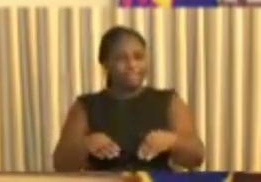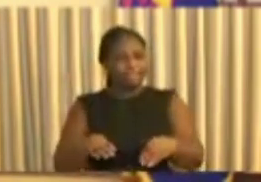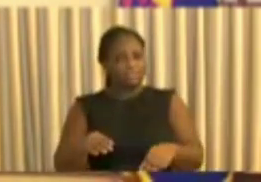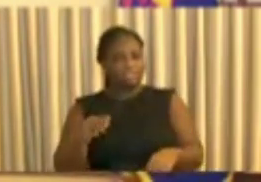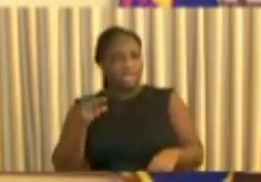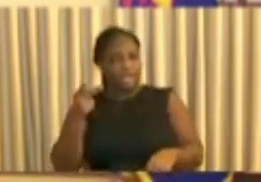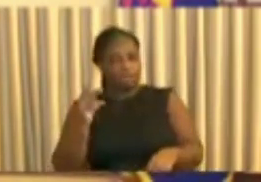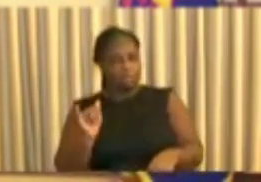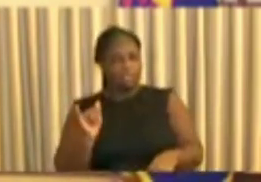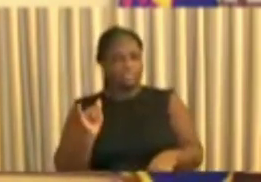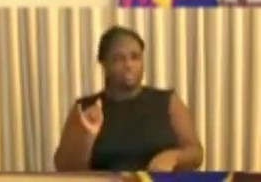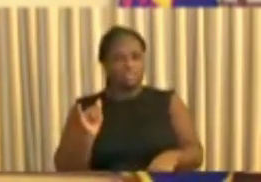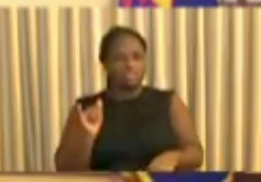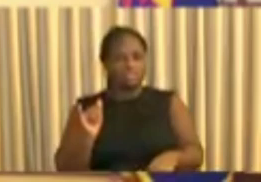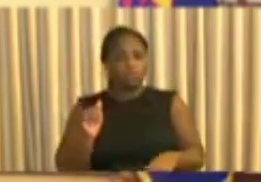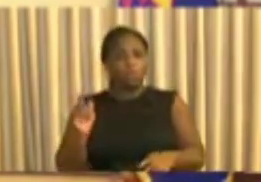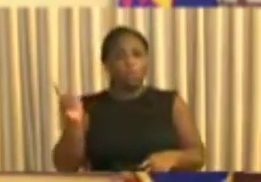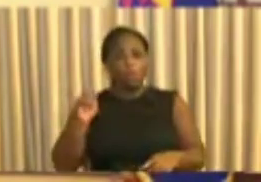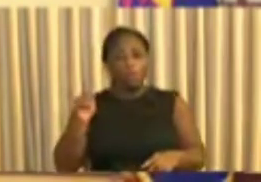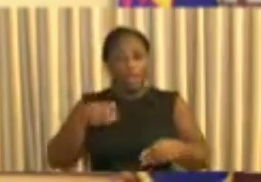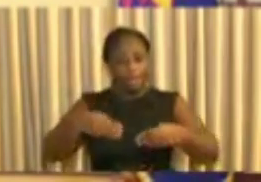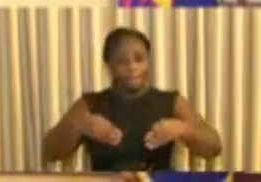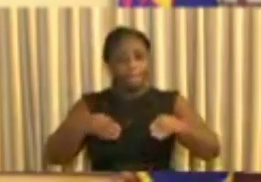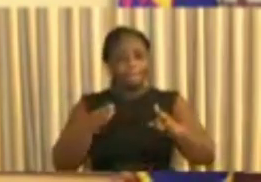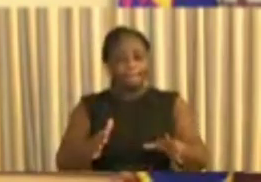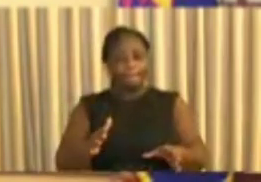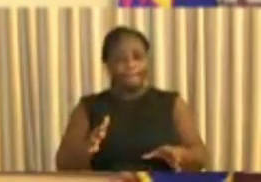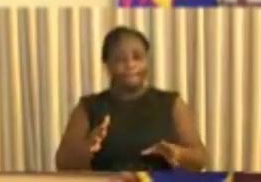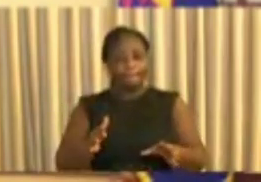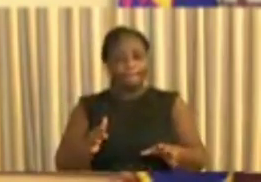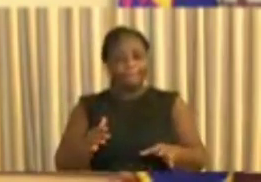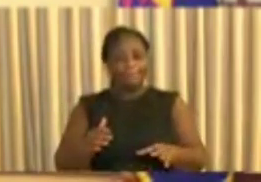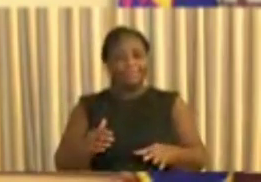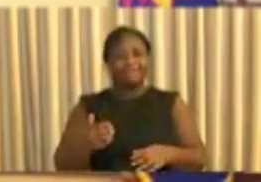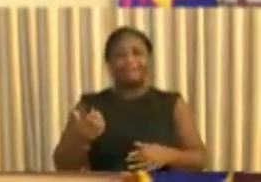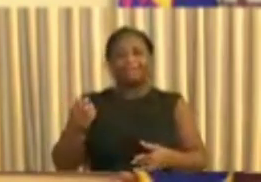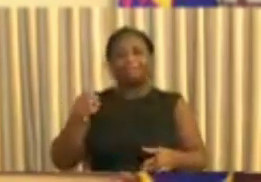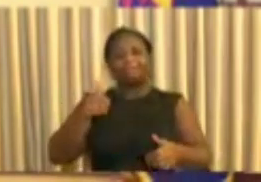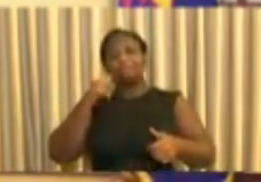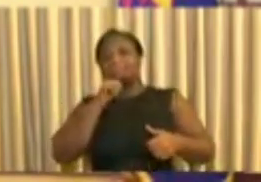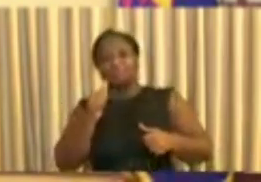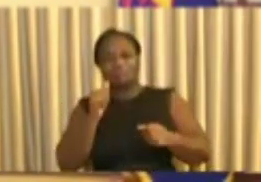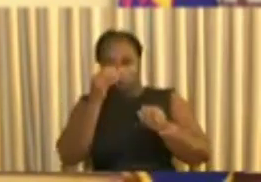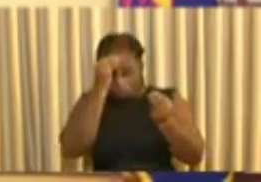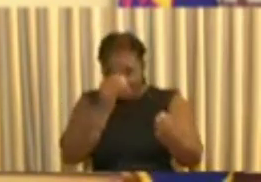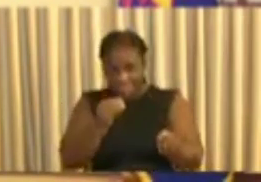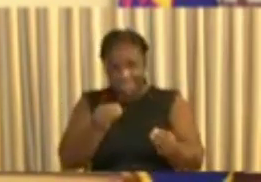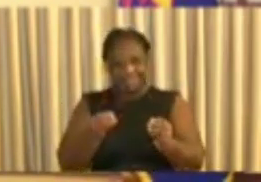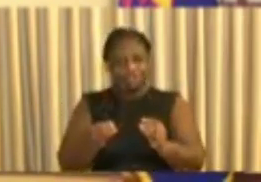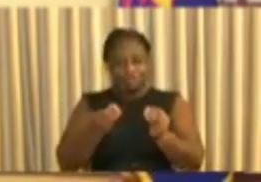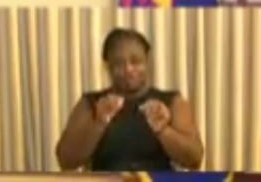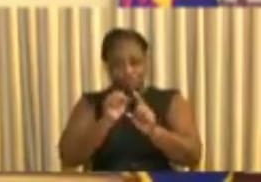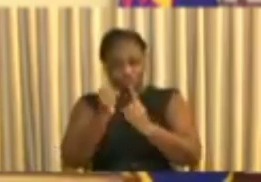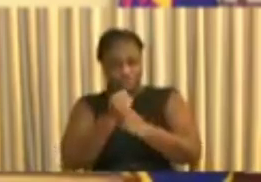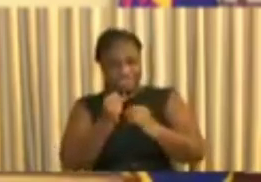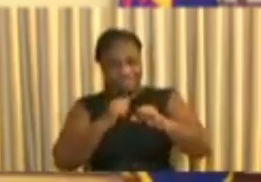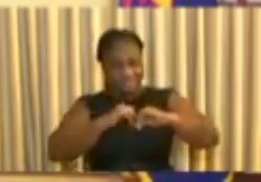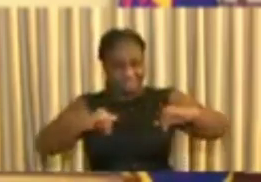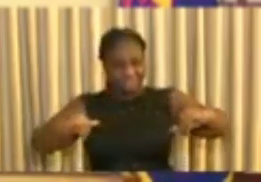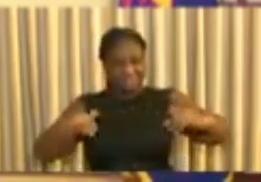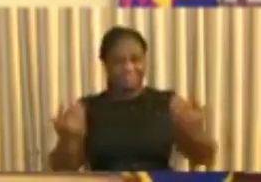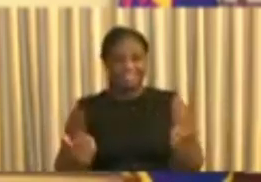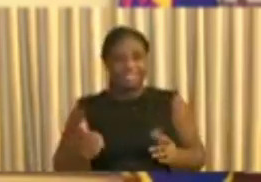and Kumasi, where traders and market women had flouted the rules for social distancing.